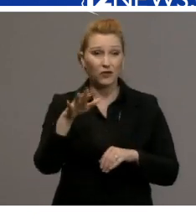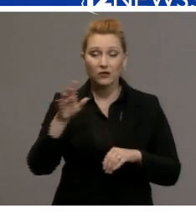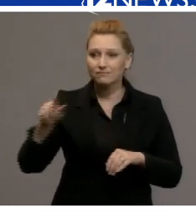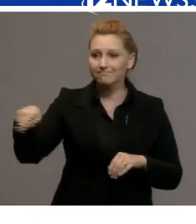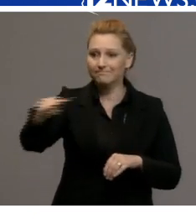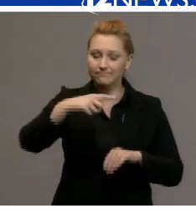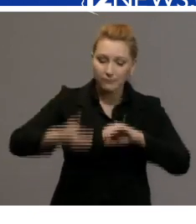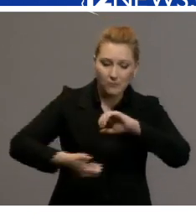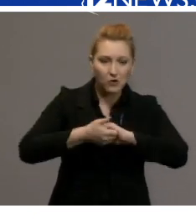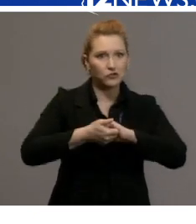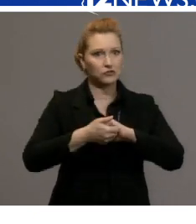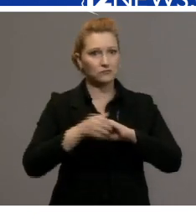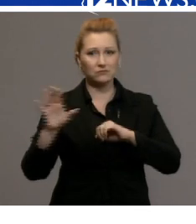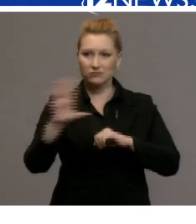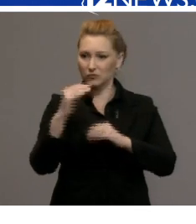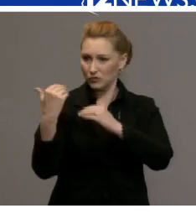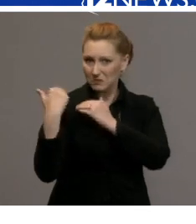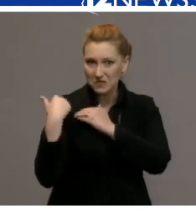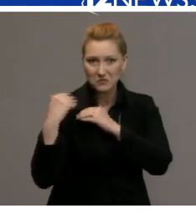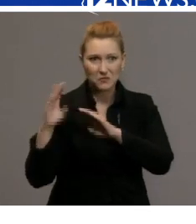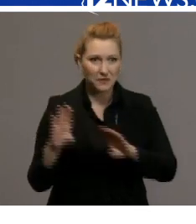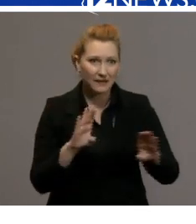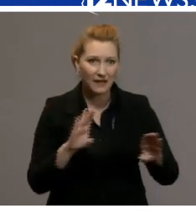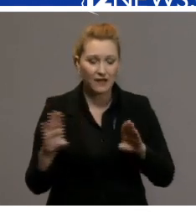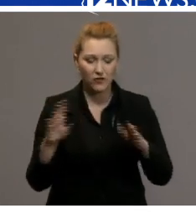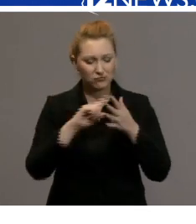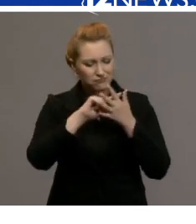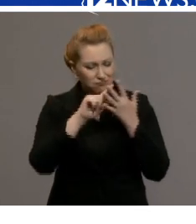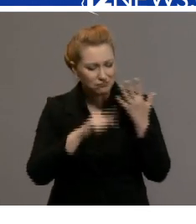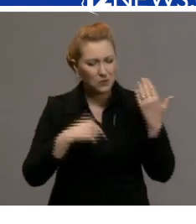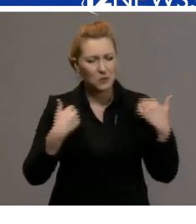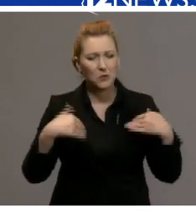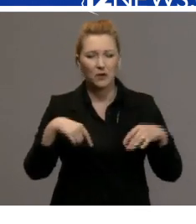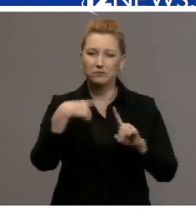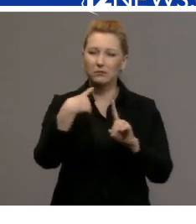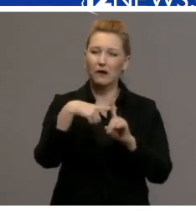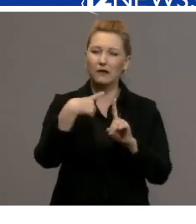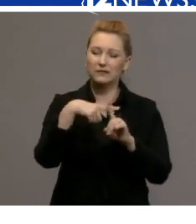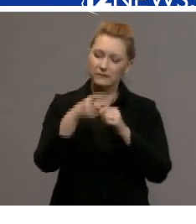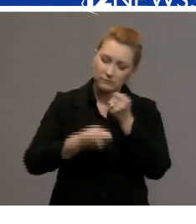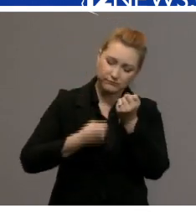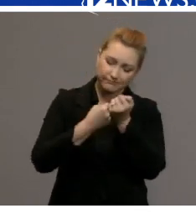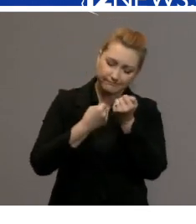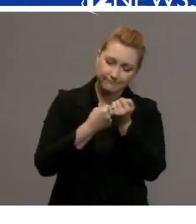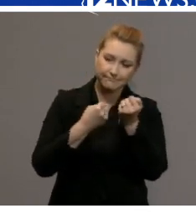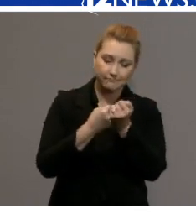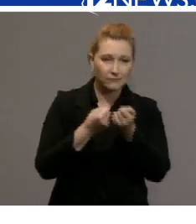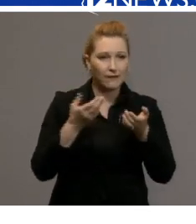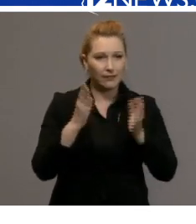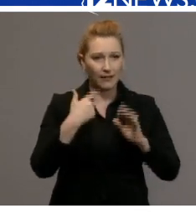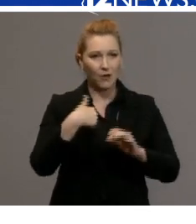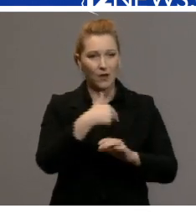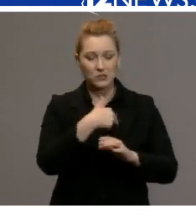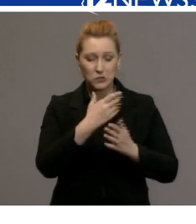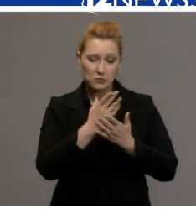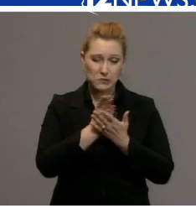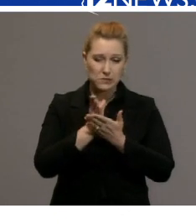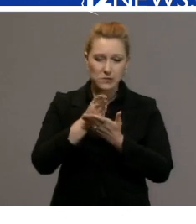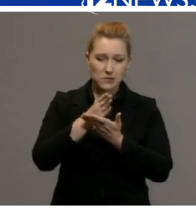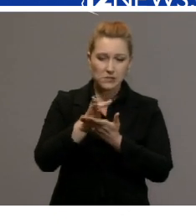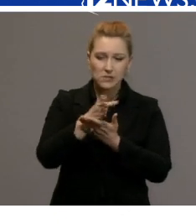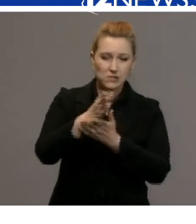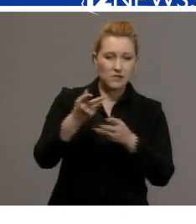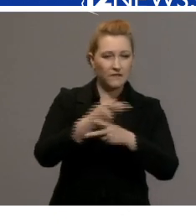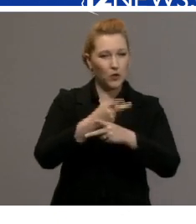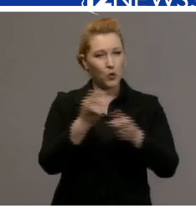so many good things that have allowed us to steer through this pandemic. It's been an incredible